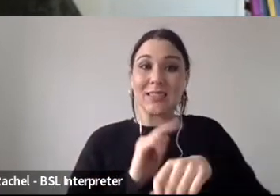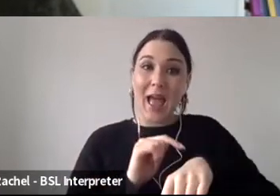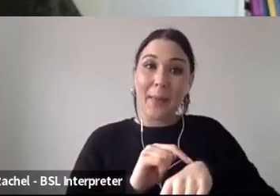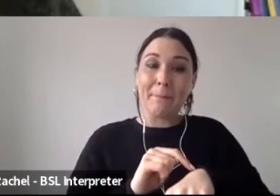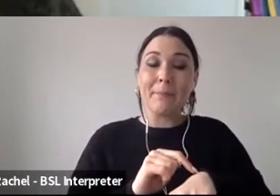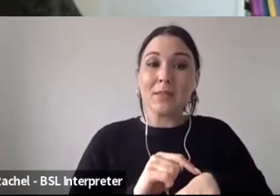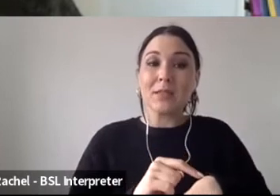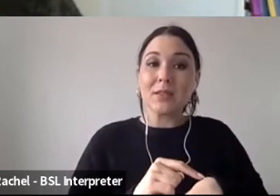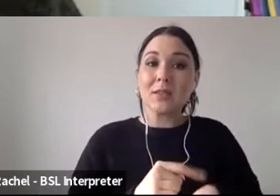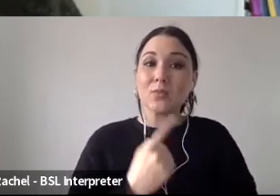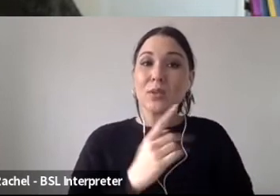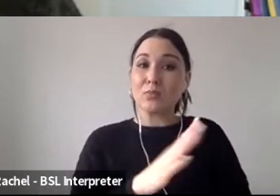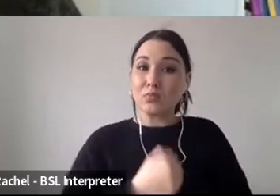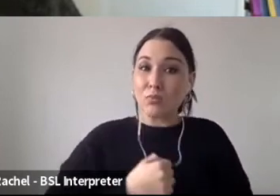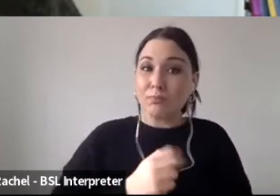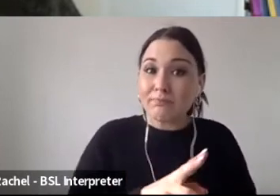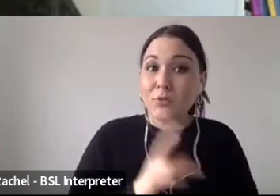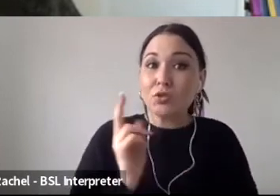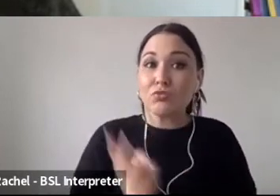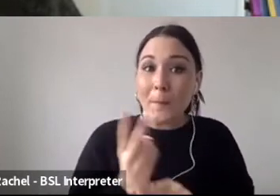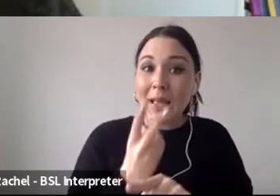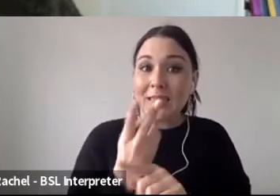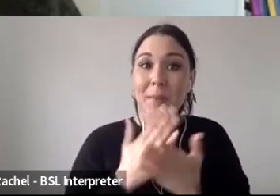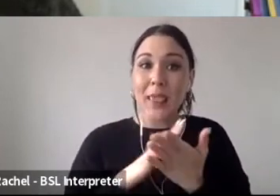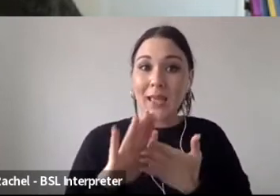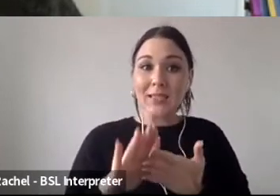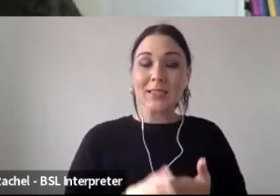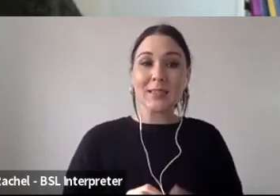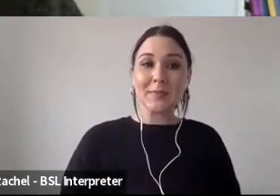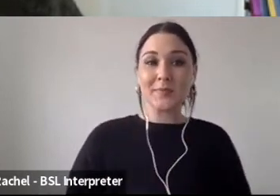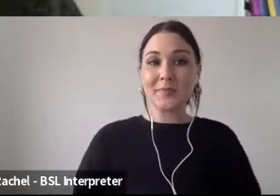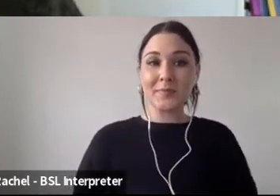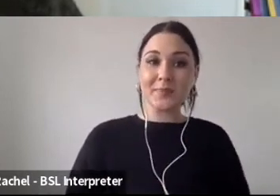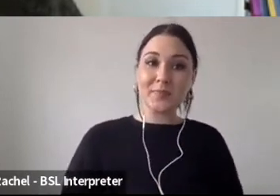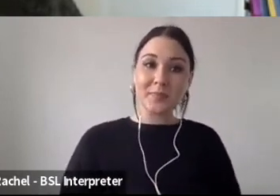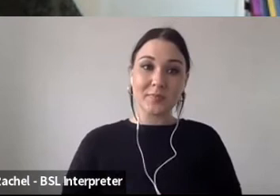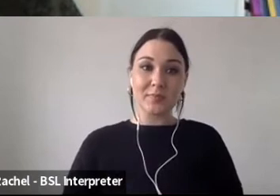say, sorry, can you repeat that, please? And